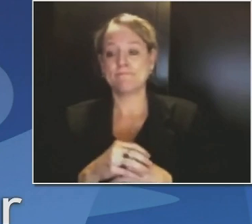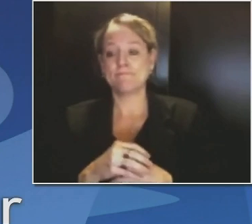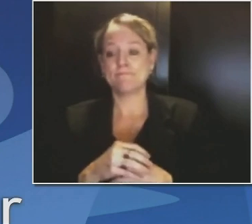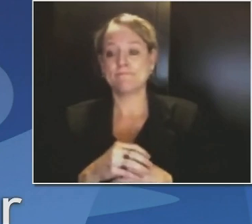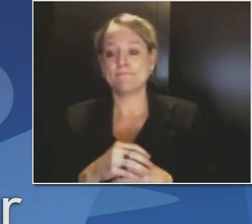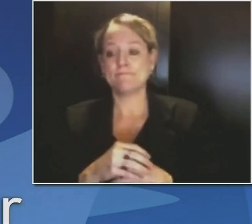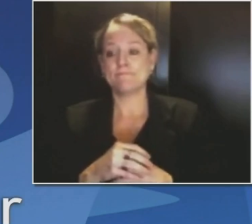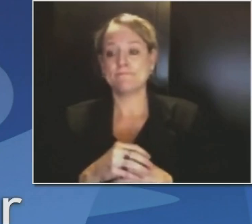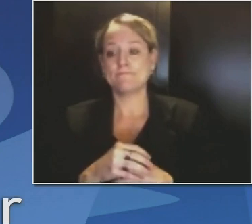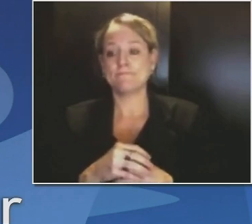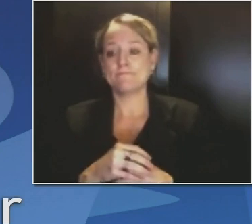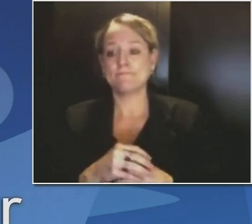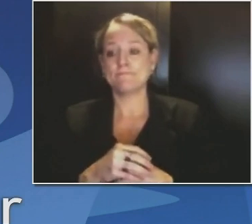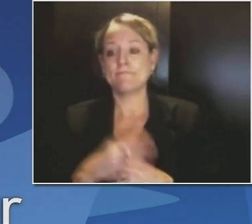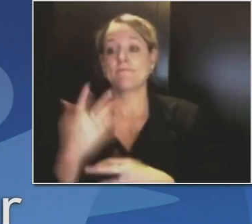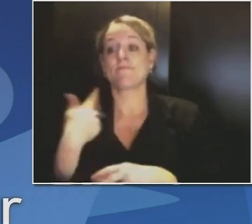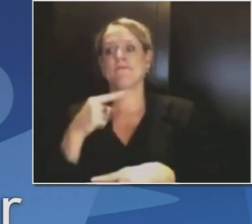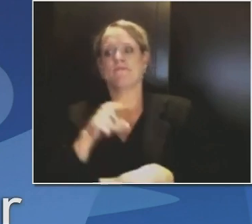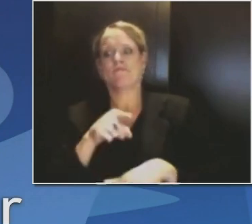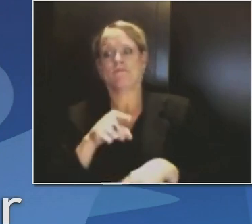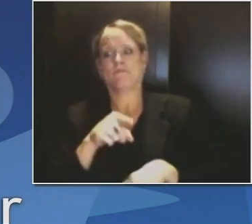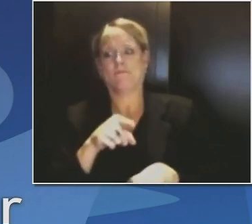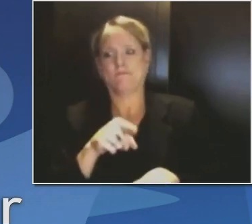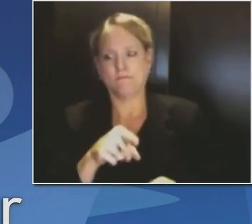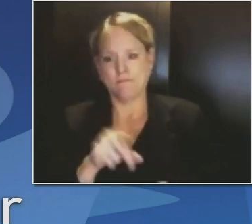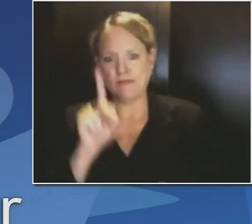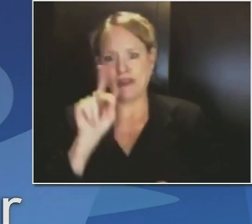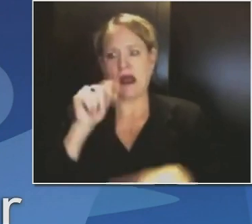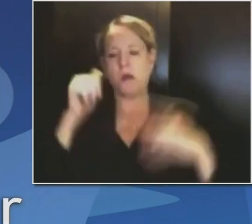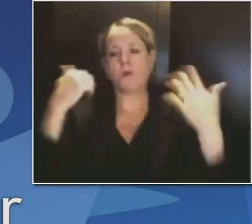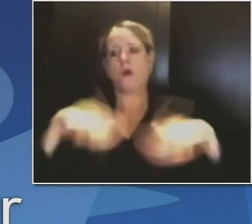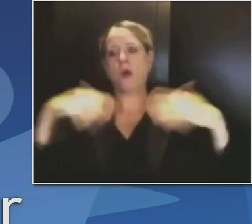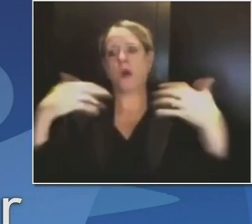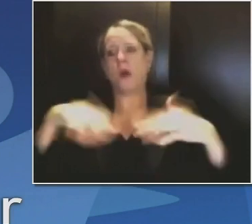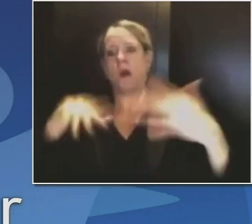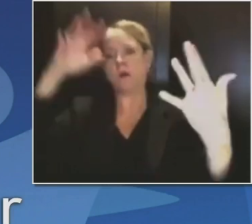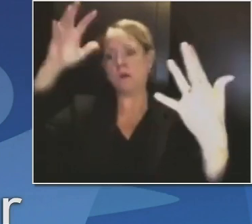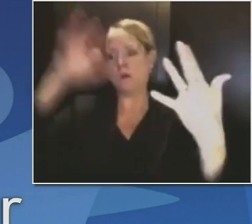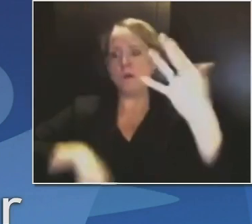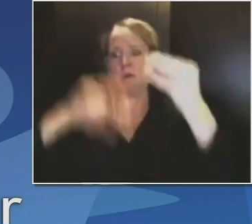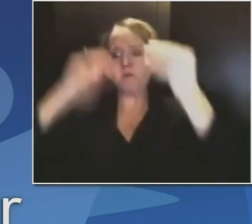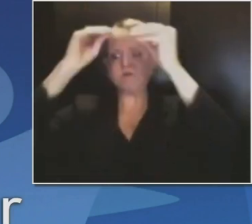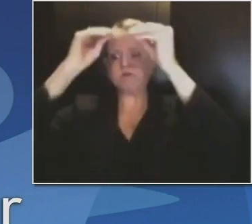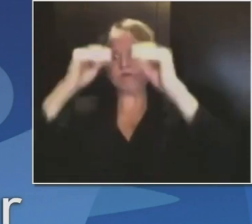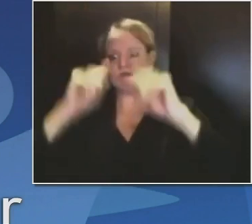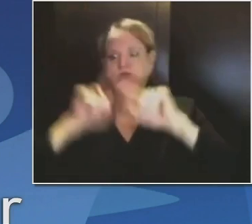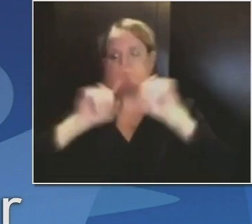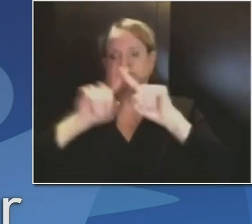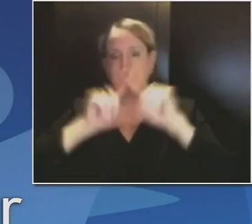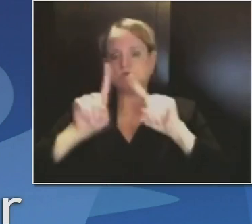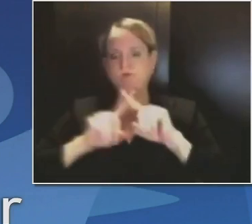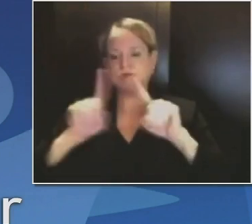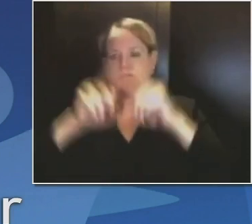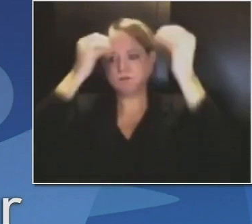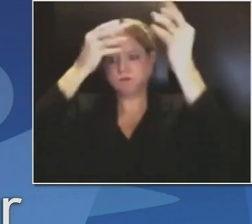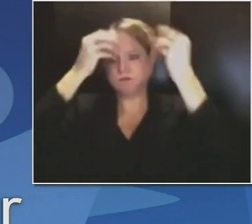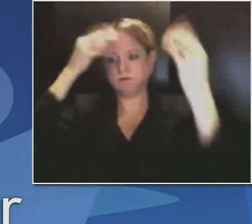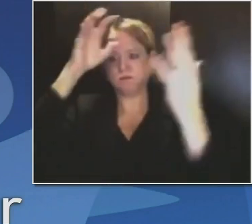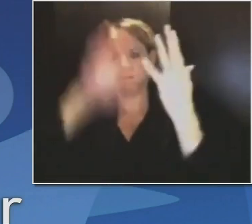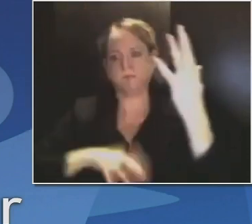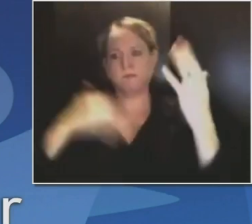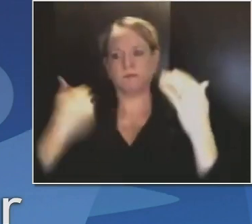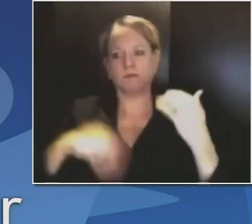expressing concerns a couple weeks ago about the potential skewing of the positive rate by not including the